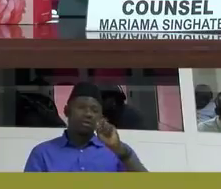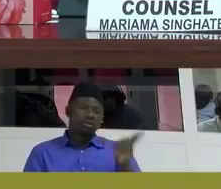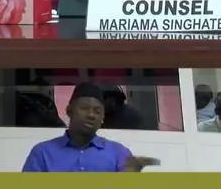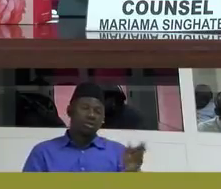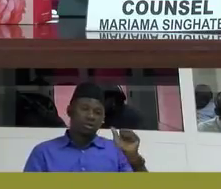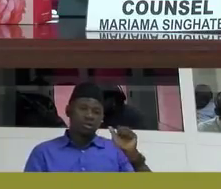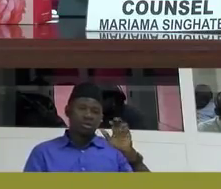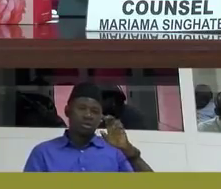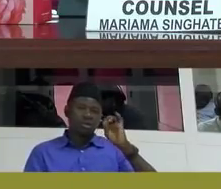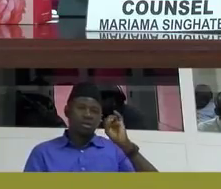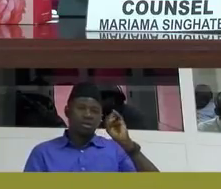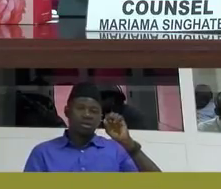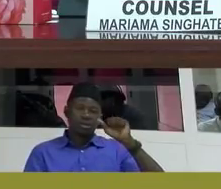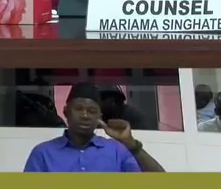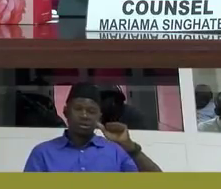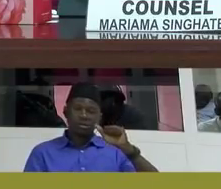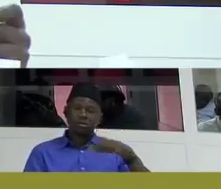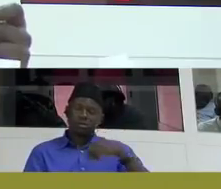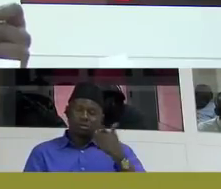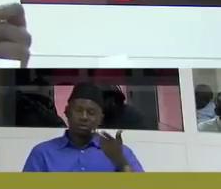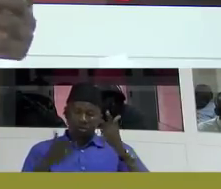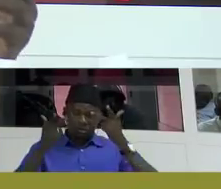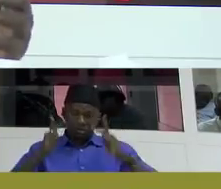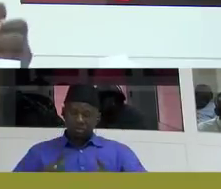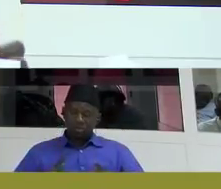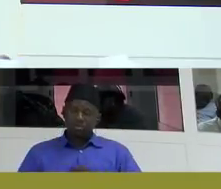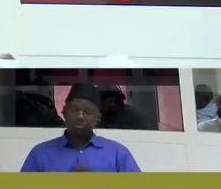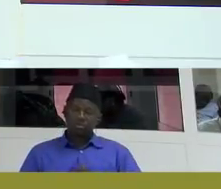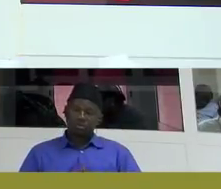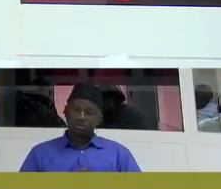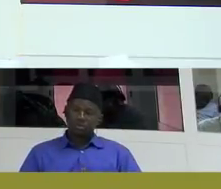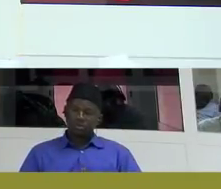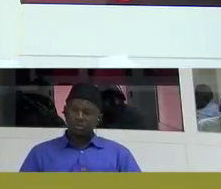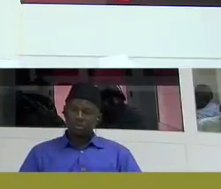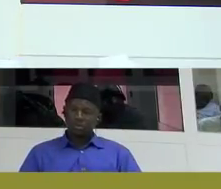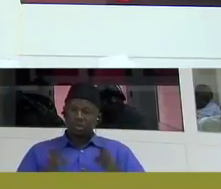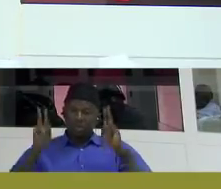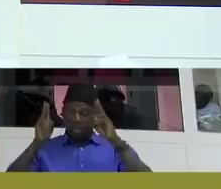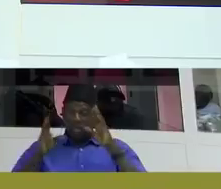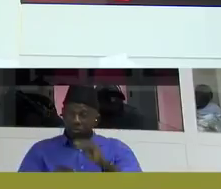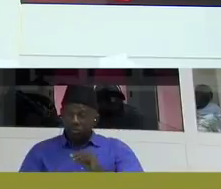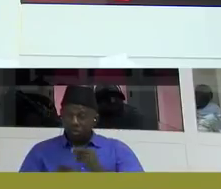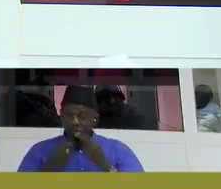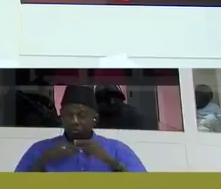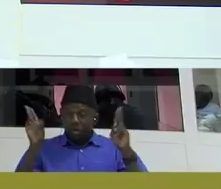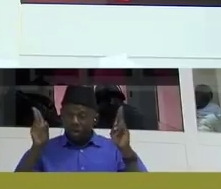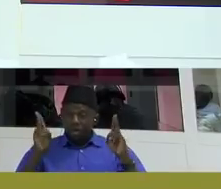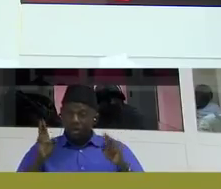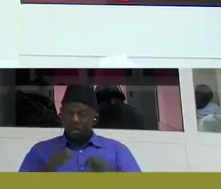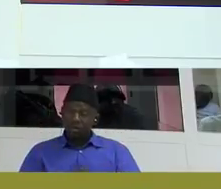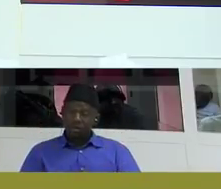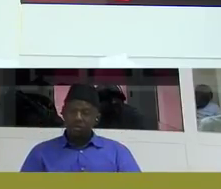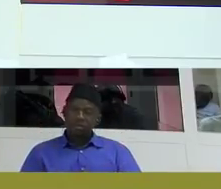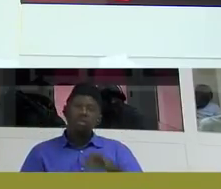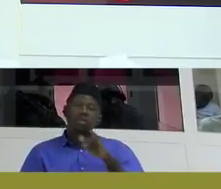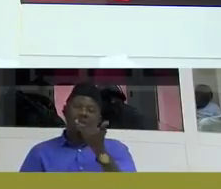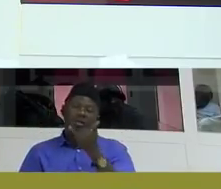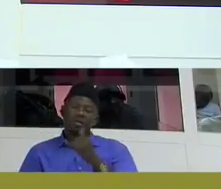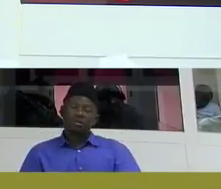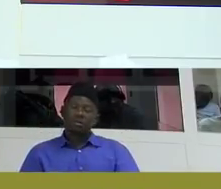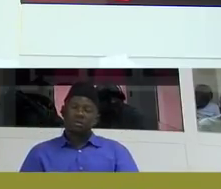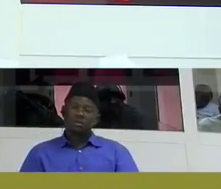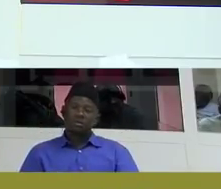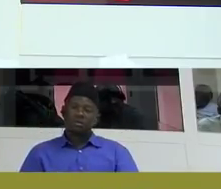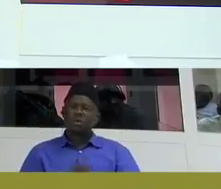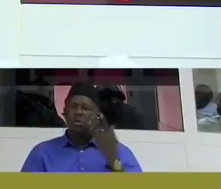Yes, he did. He promised. When did he make that pronouncement? It was when the